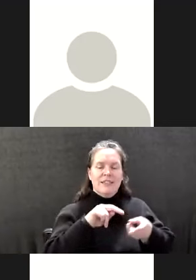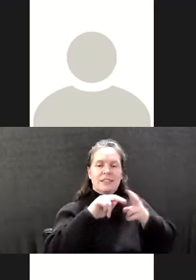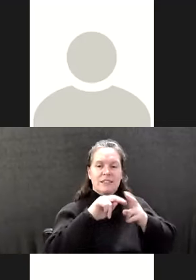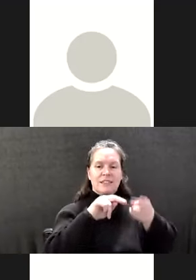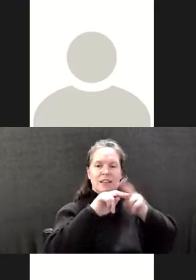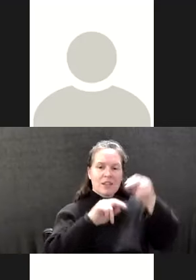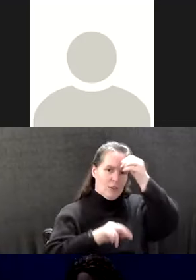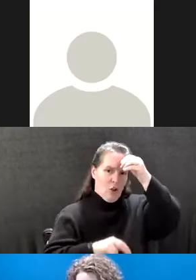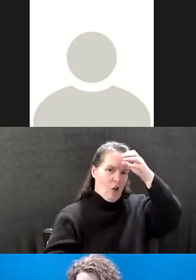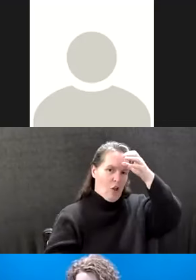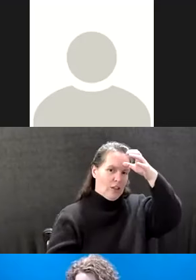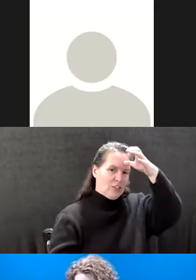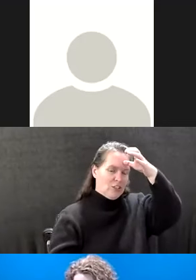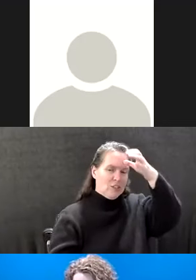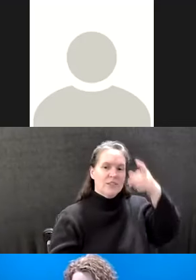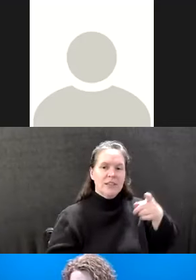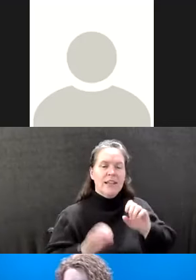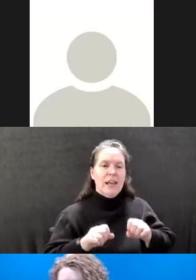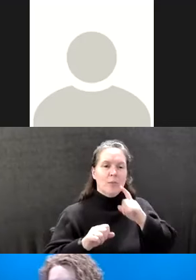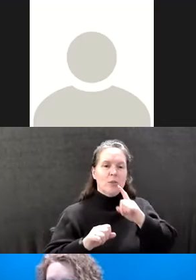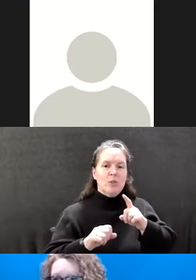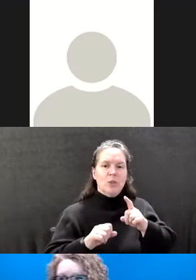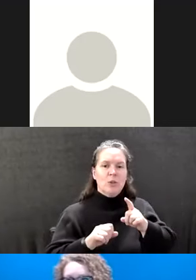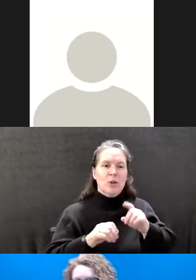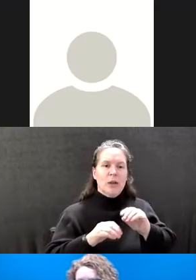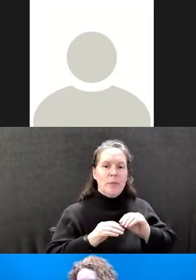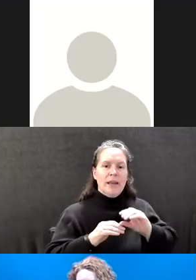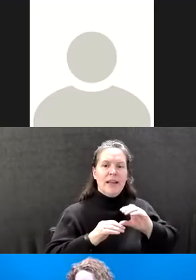and ultimately taking up to the structural level.